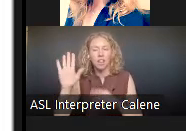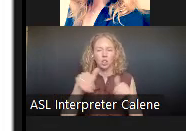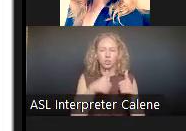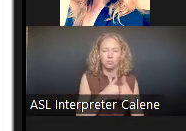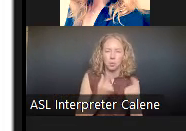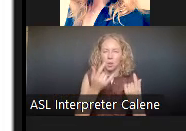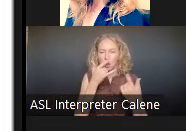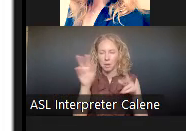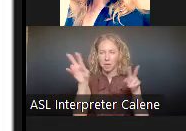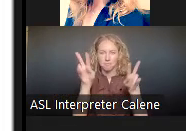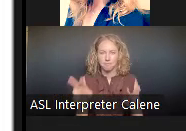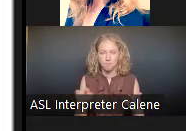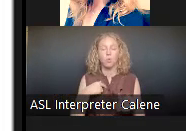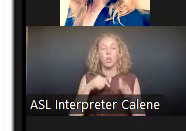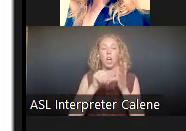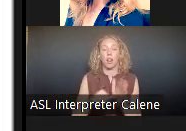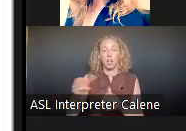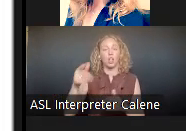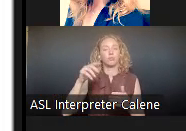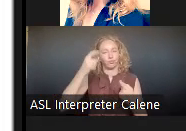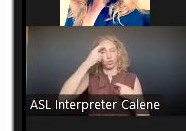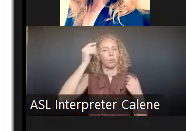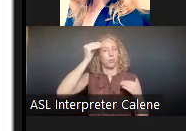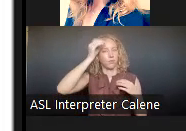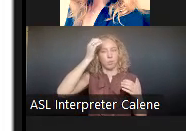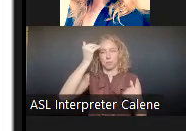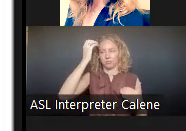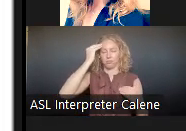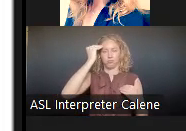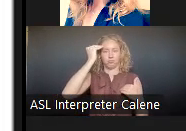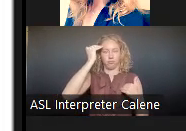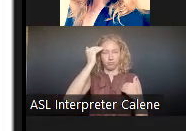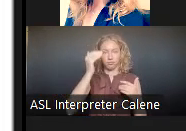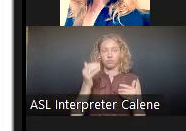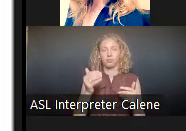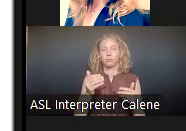we wanted to highlight was in being trauma-informed and being